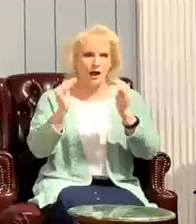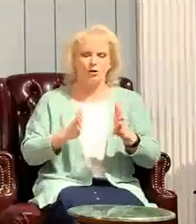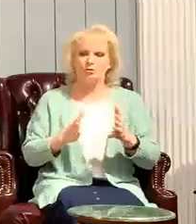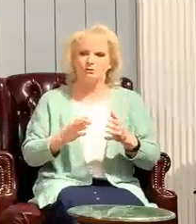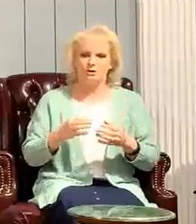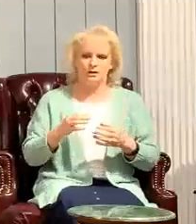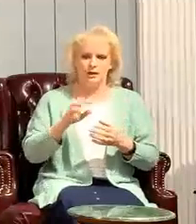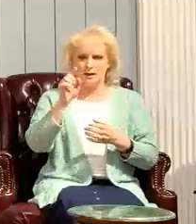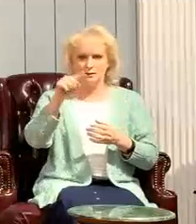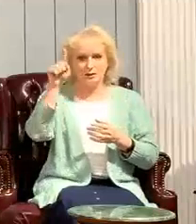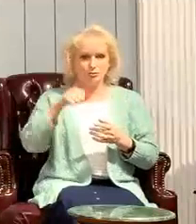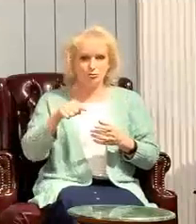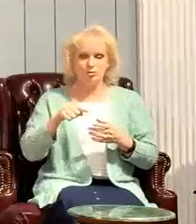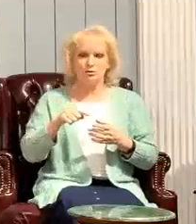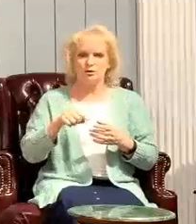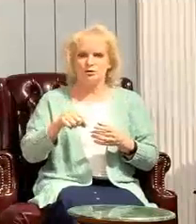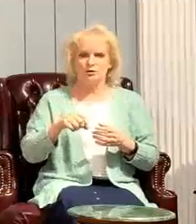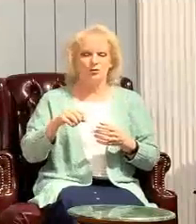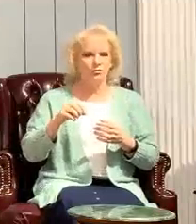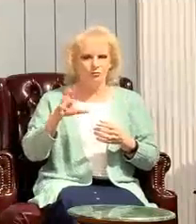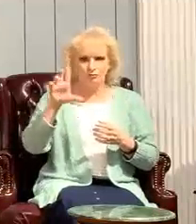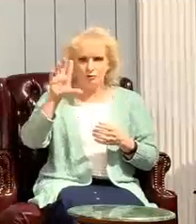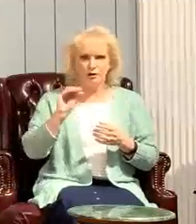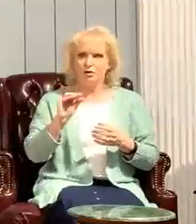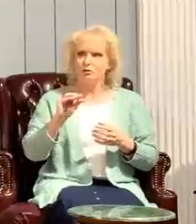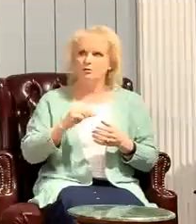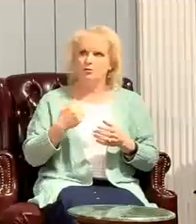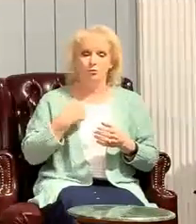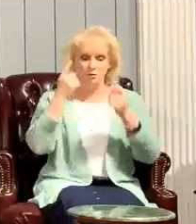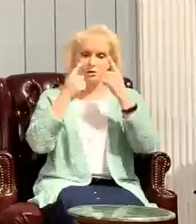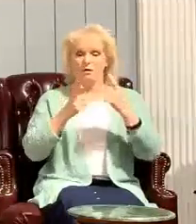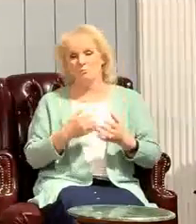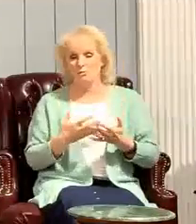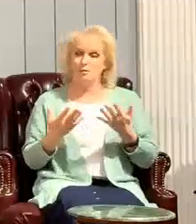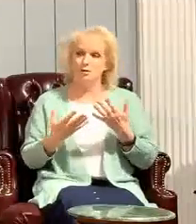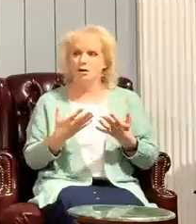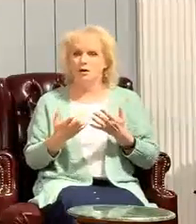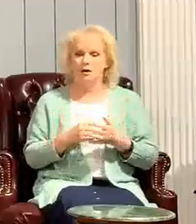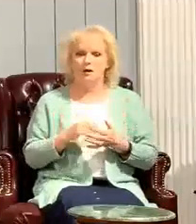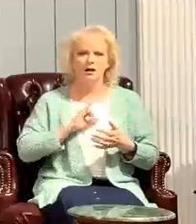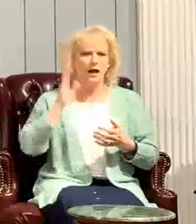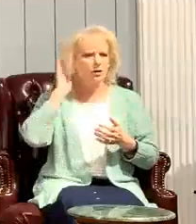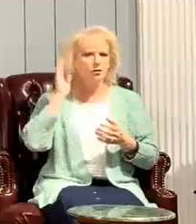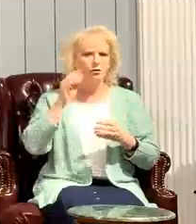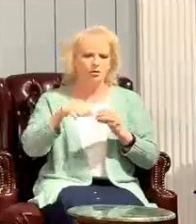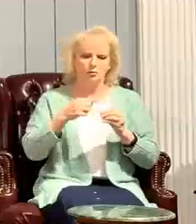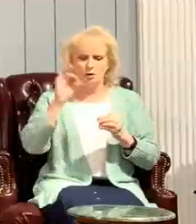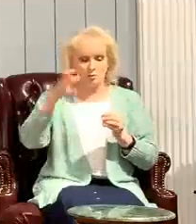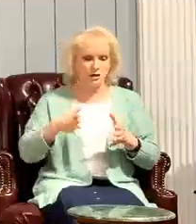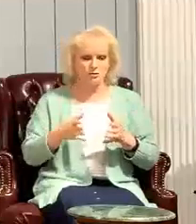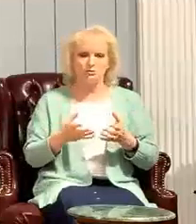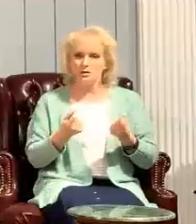And so the repayments were like, you know, dirt cheap. And so we thought, well, you know, and I heard about it, Pastor had done it. So I went